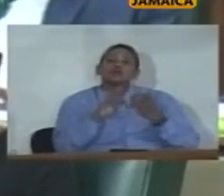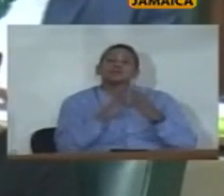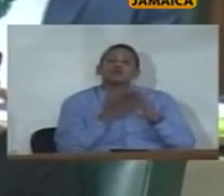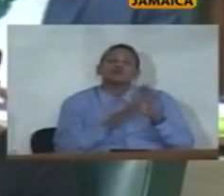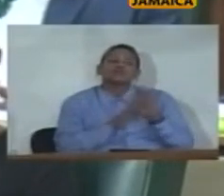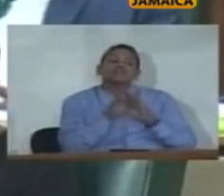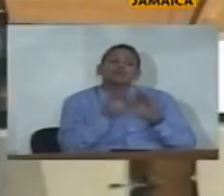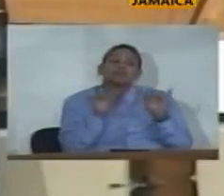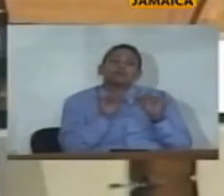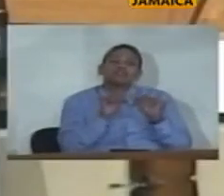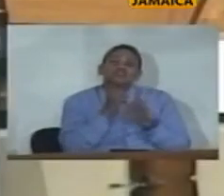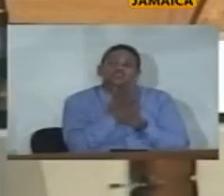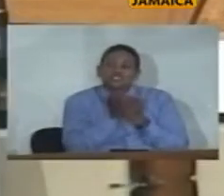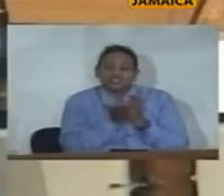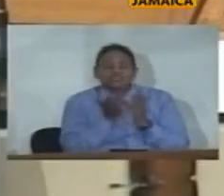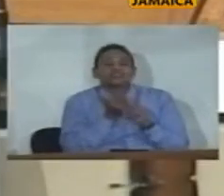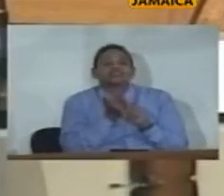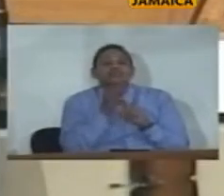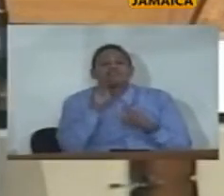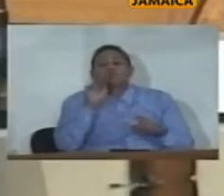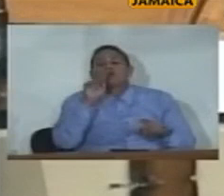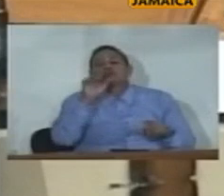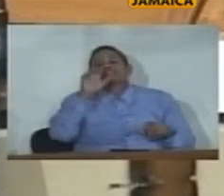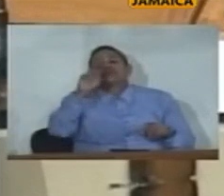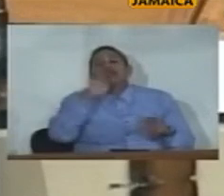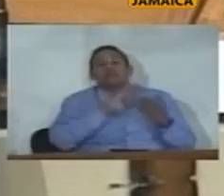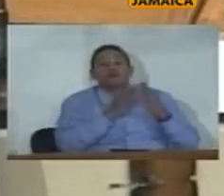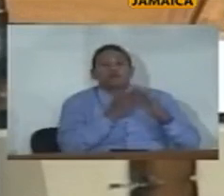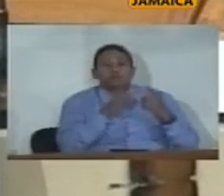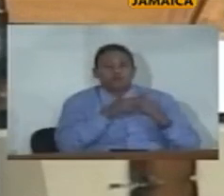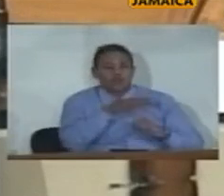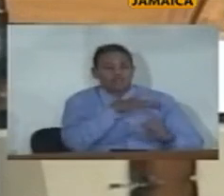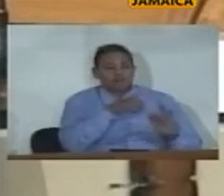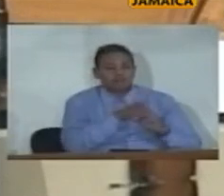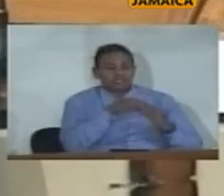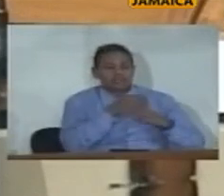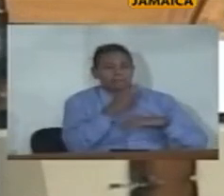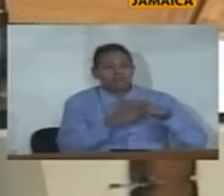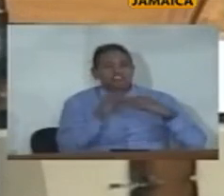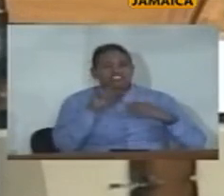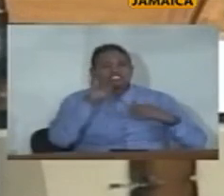development measures, the Mount Salem community and environment in the parish of St. James.